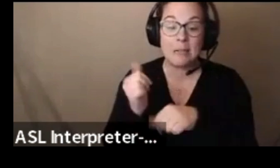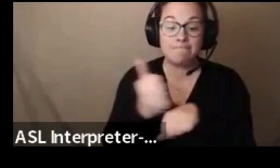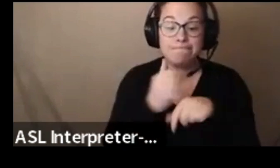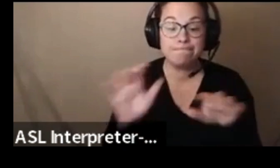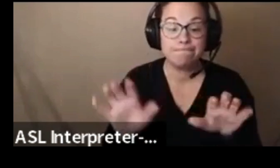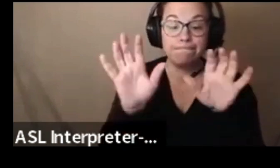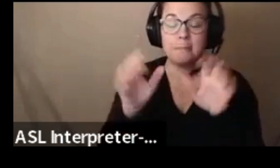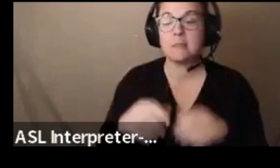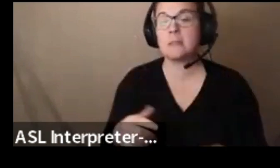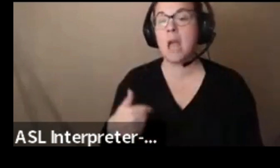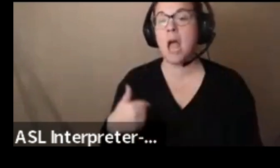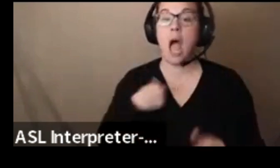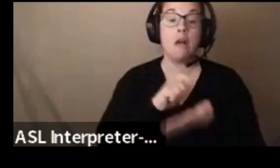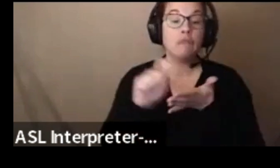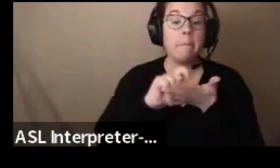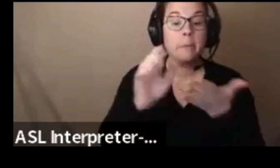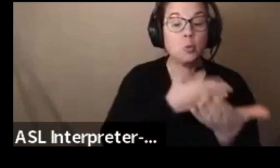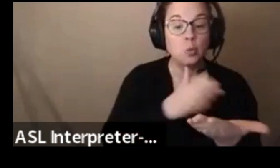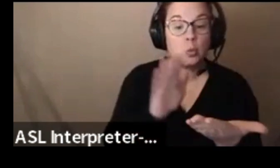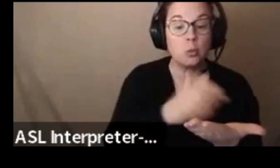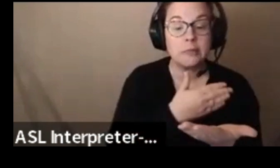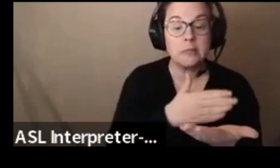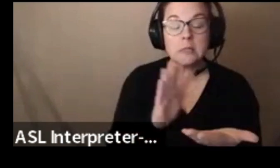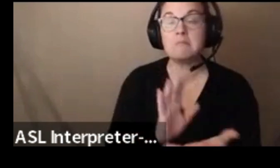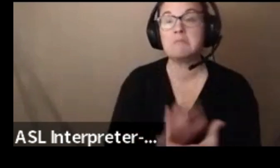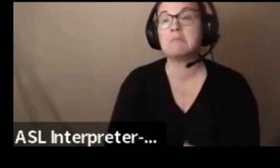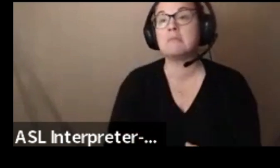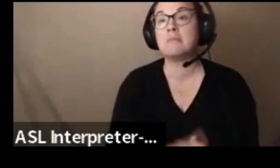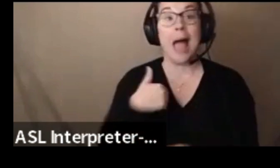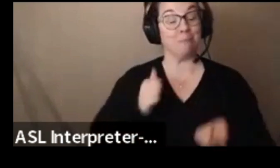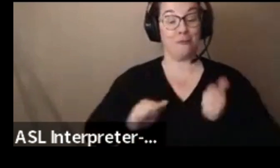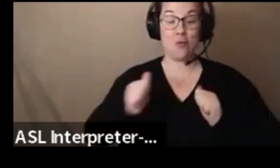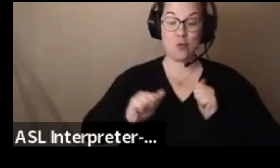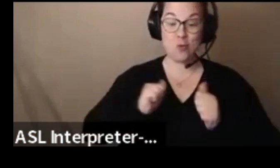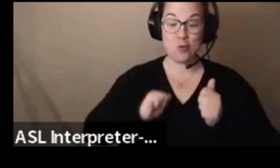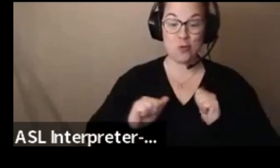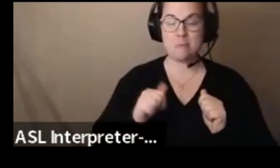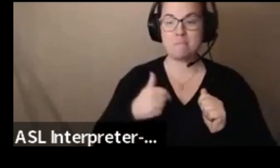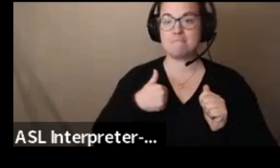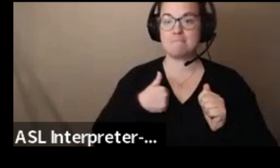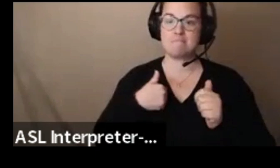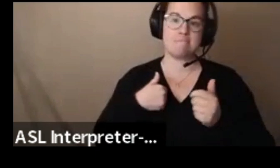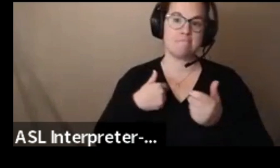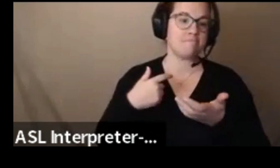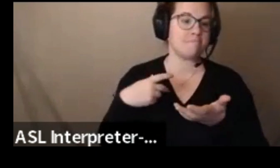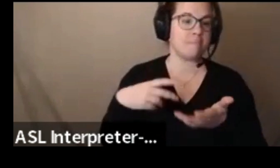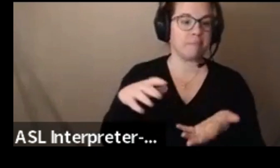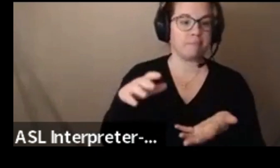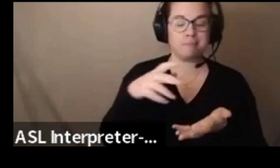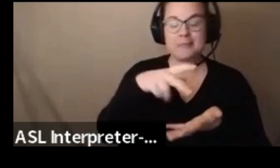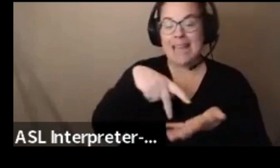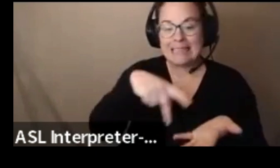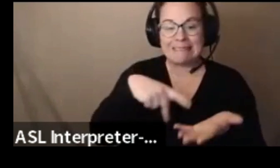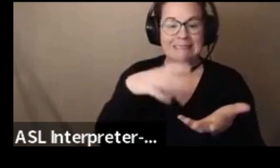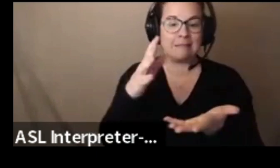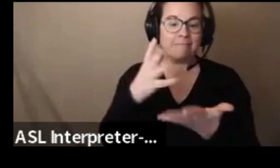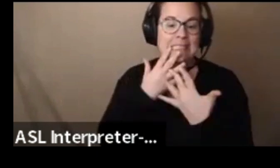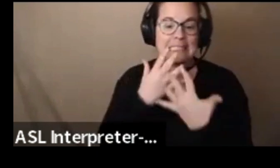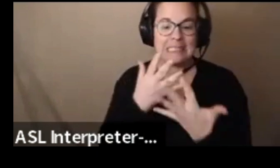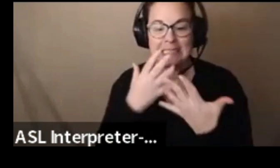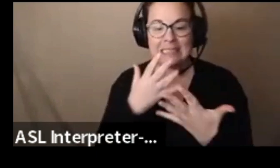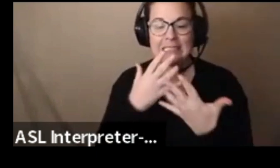I compose music for shows. I act in shows. I choreograph, and therefore dance and sing in